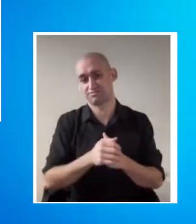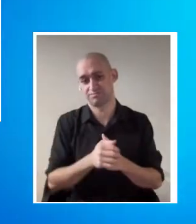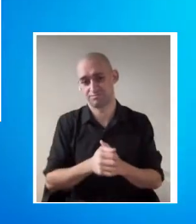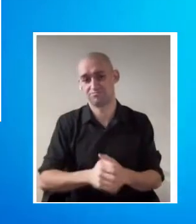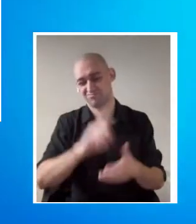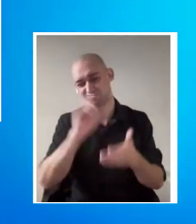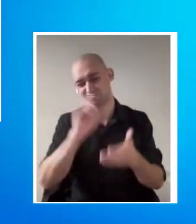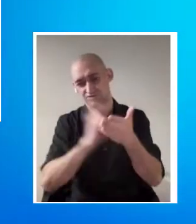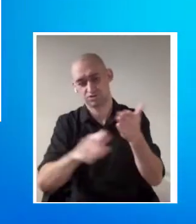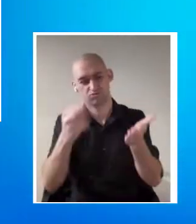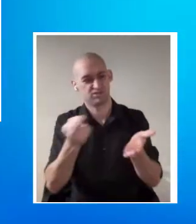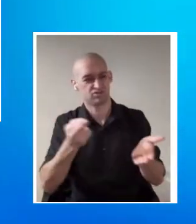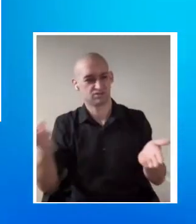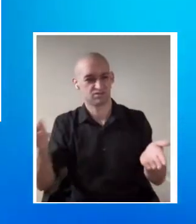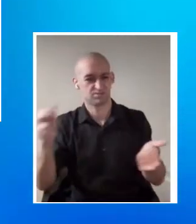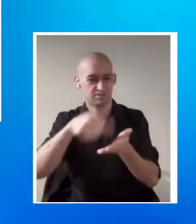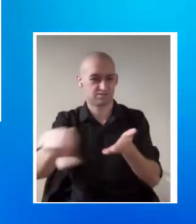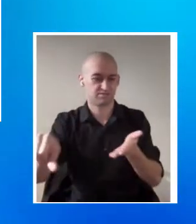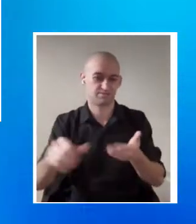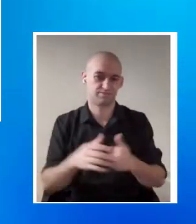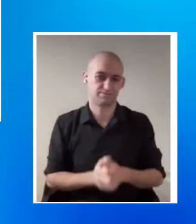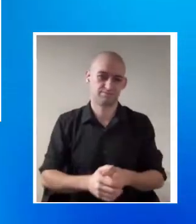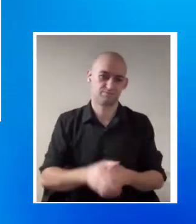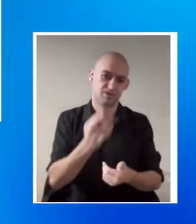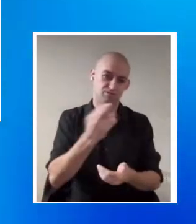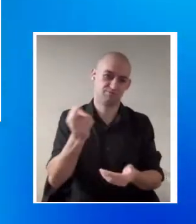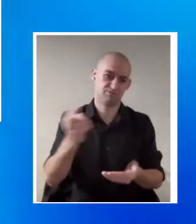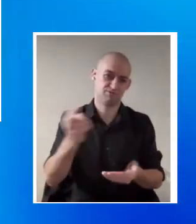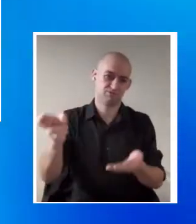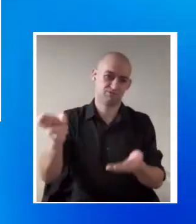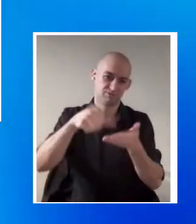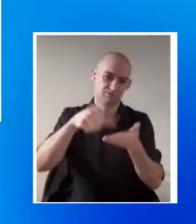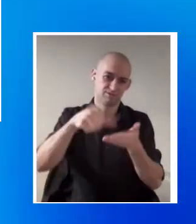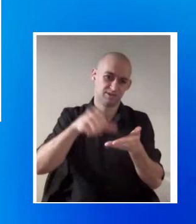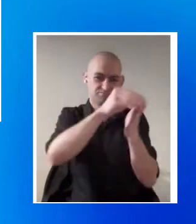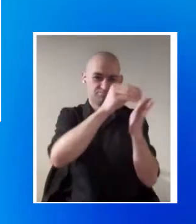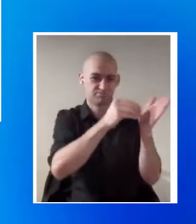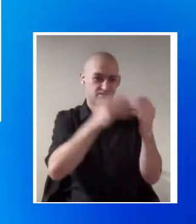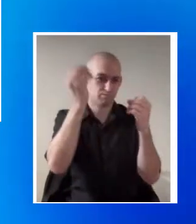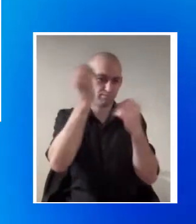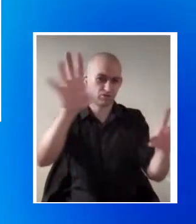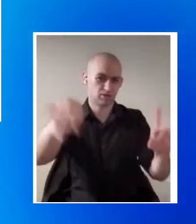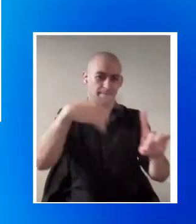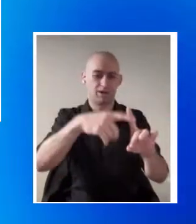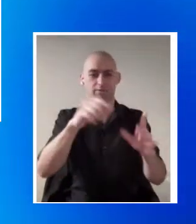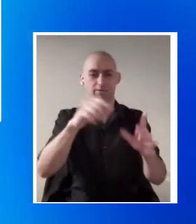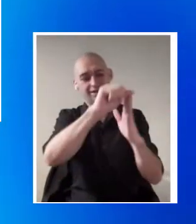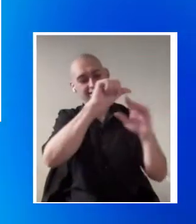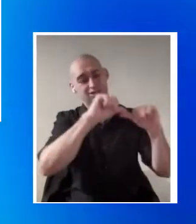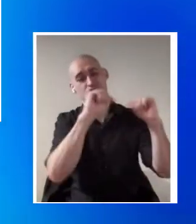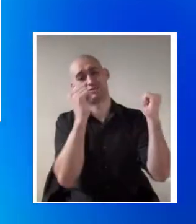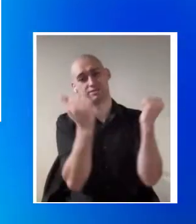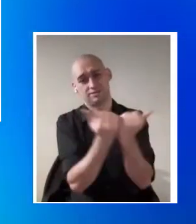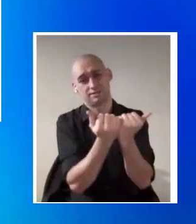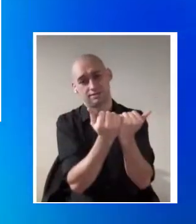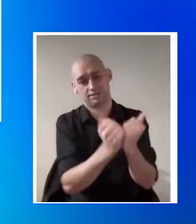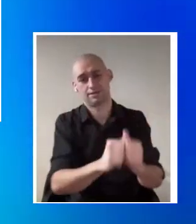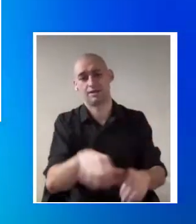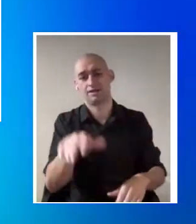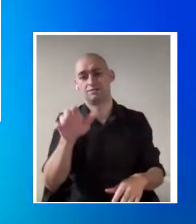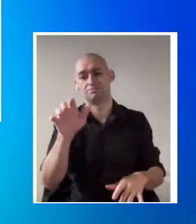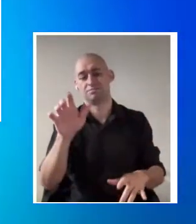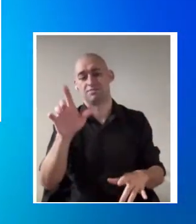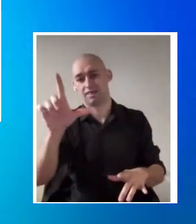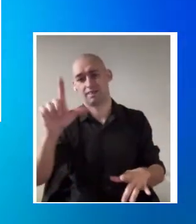page. The resources link leads you to information about our agency, as well as